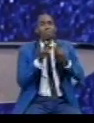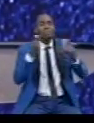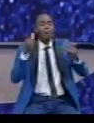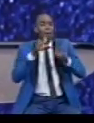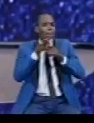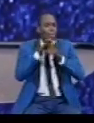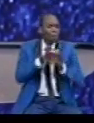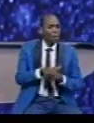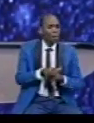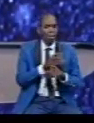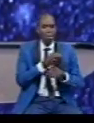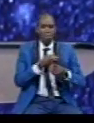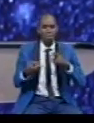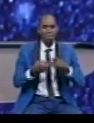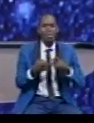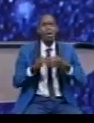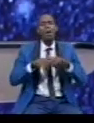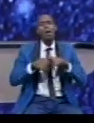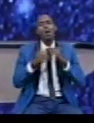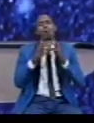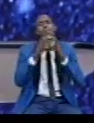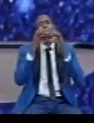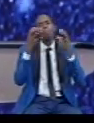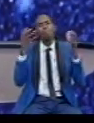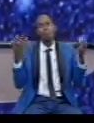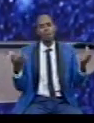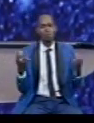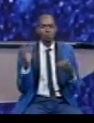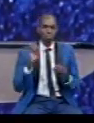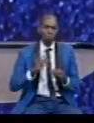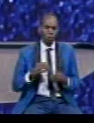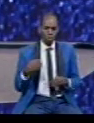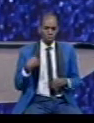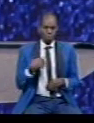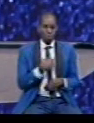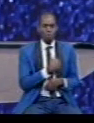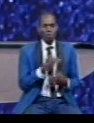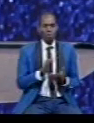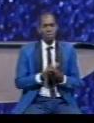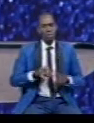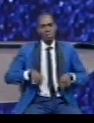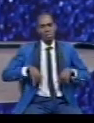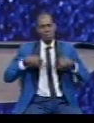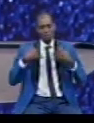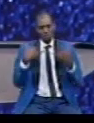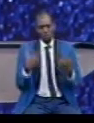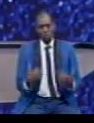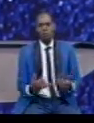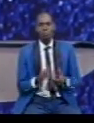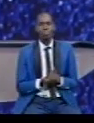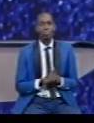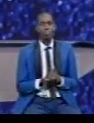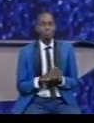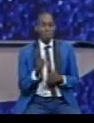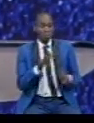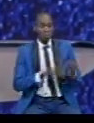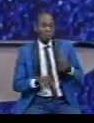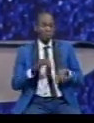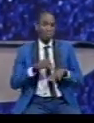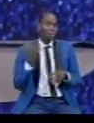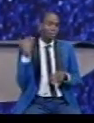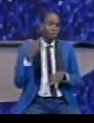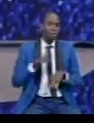how much more those of us who live today? They filled